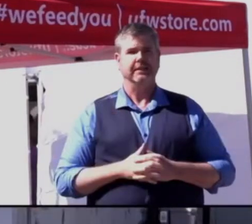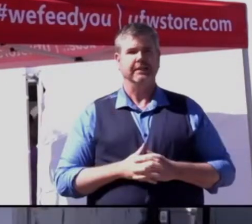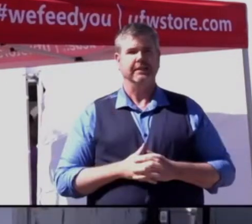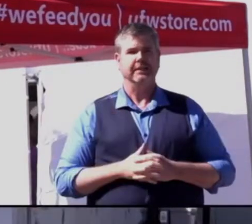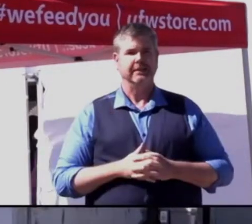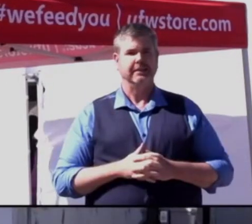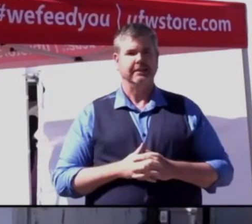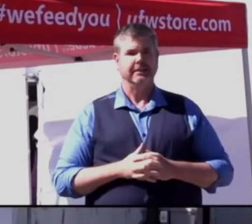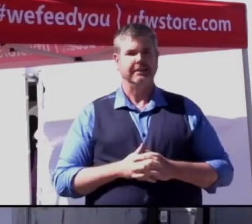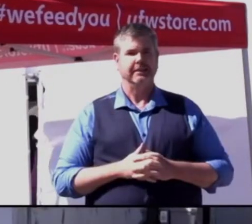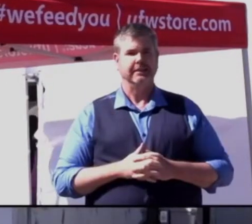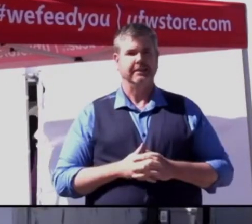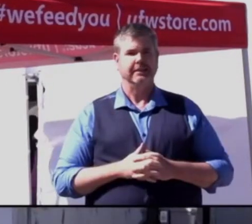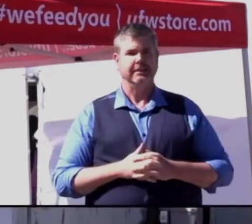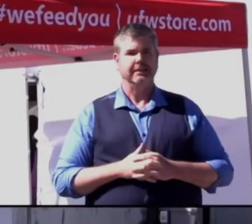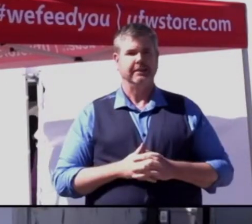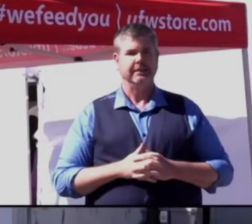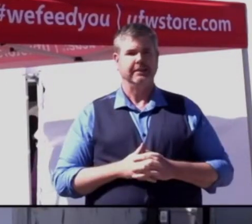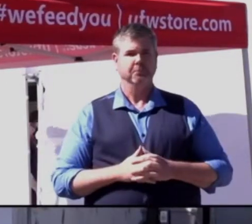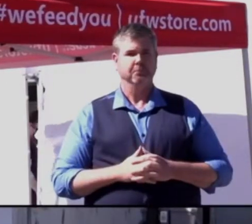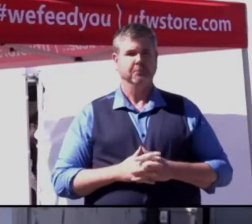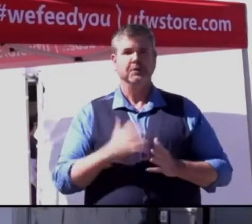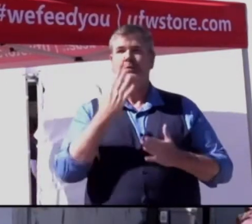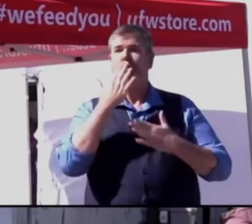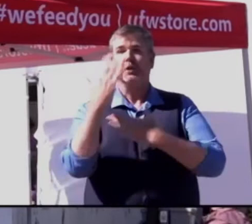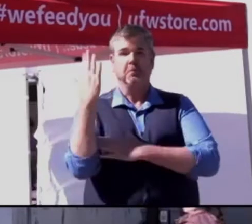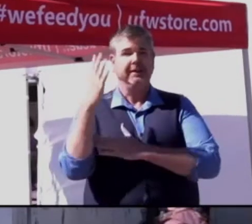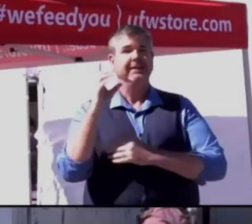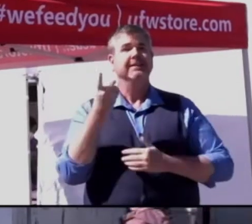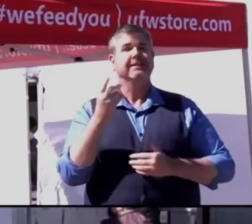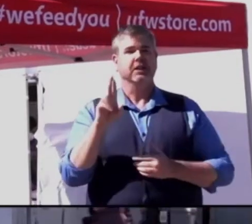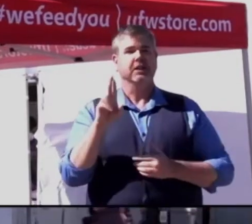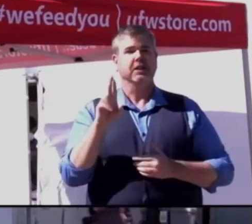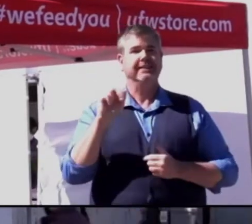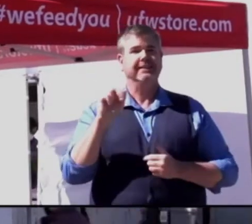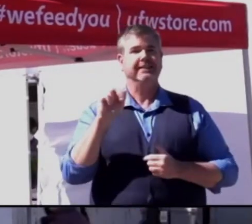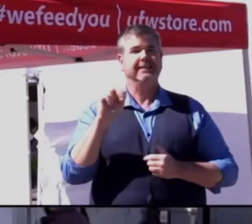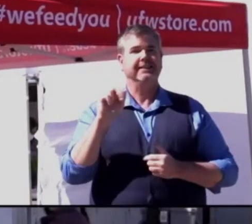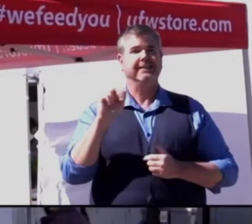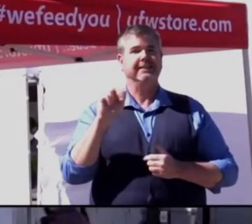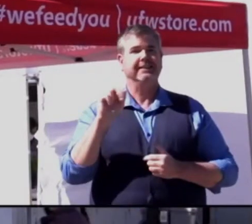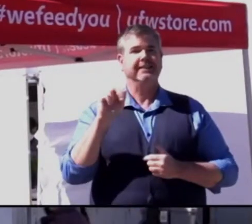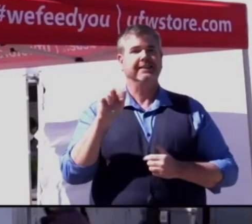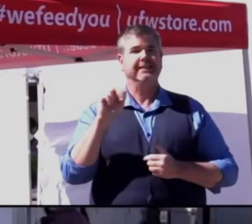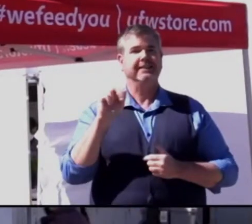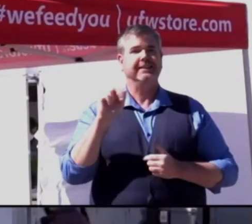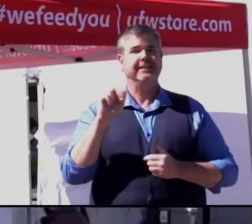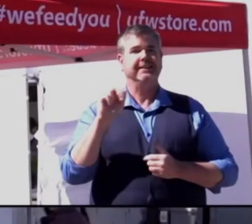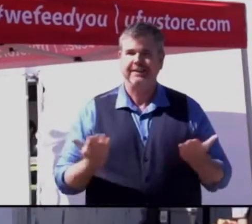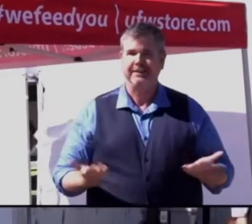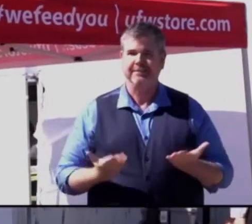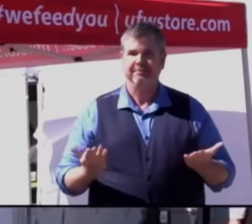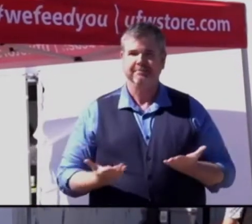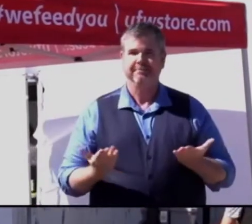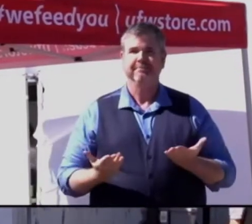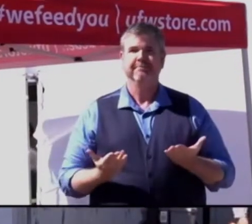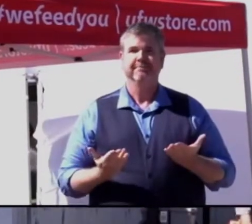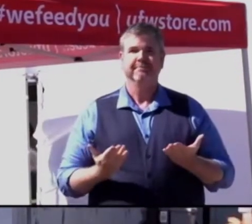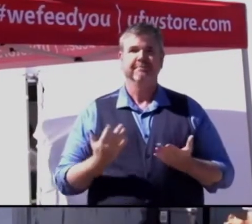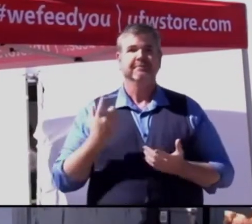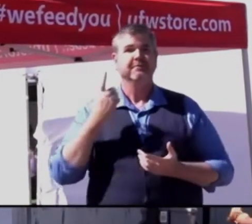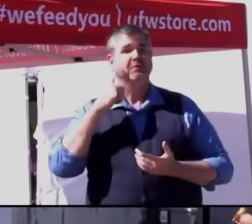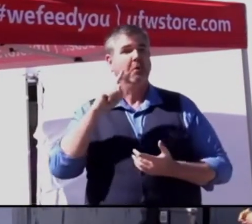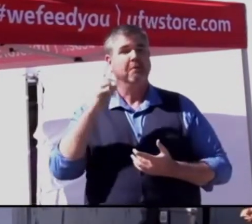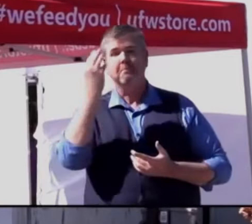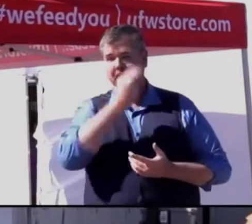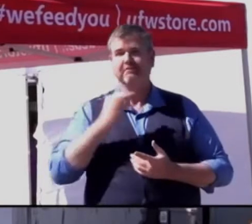Good morning. I'm Dr. Sara Cody. It is a real pleasure to be here at Monterey Mushroom and